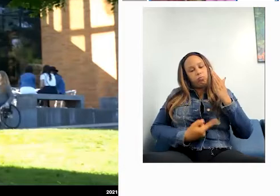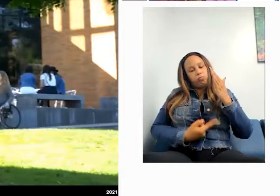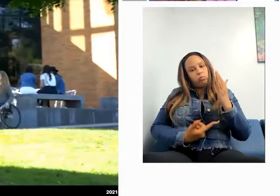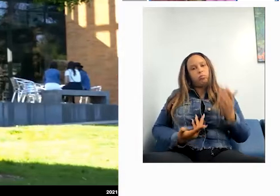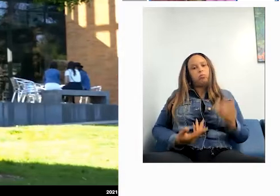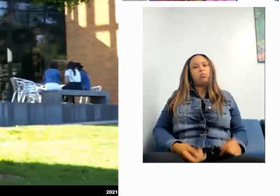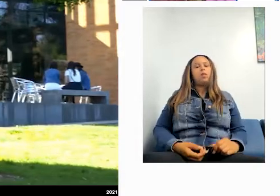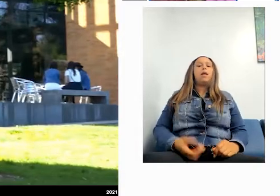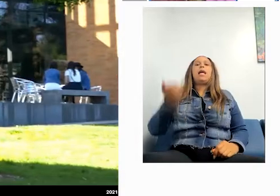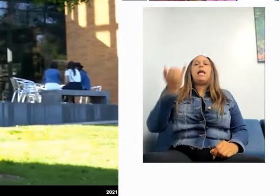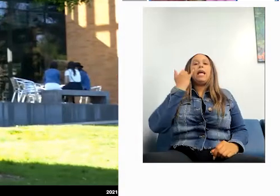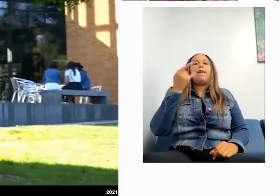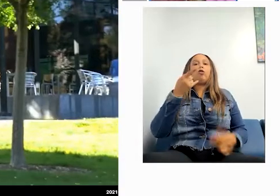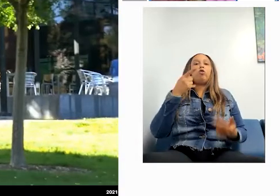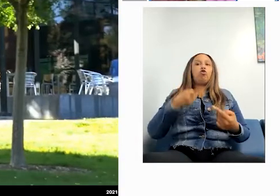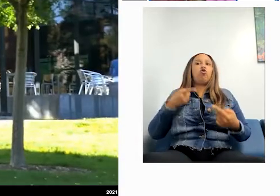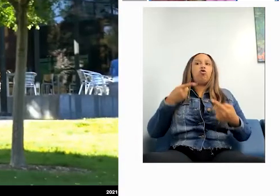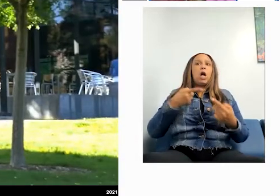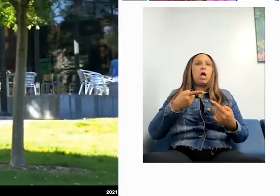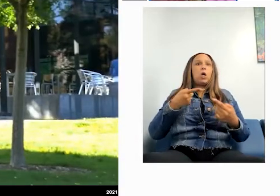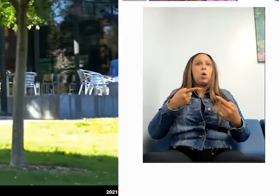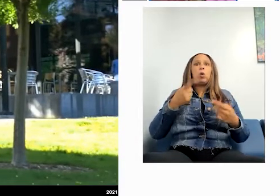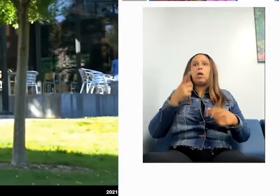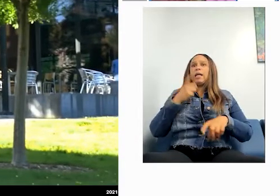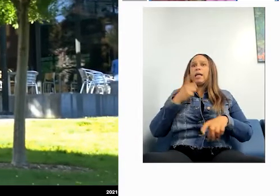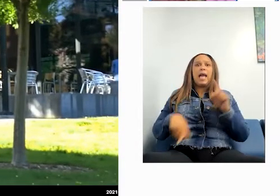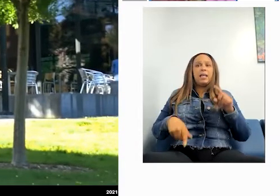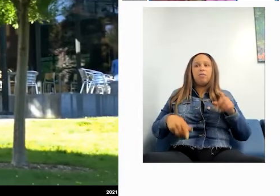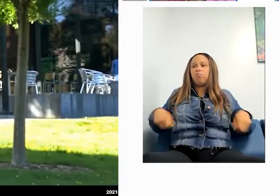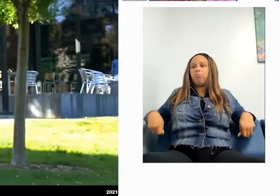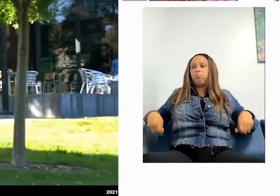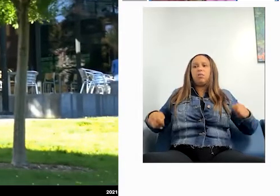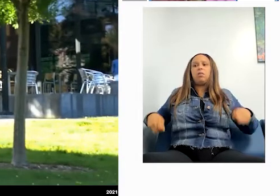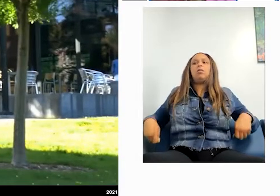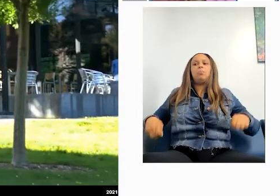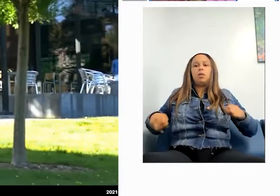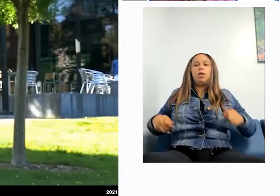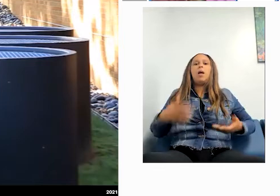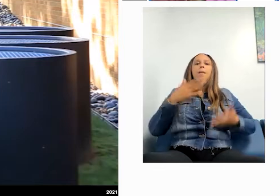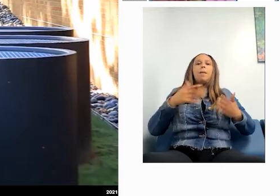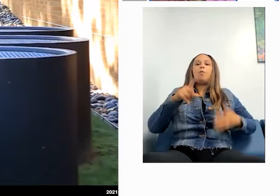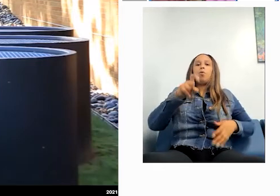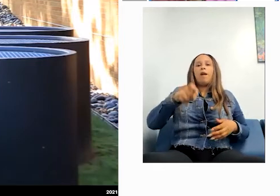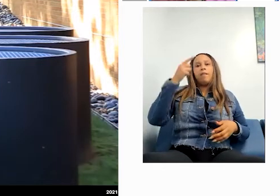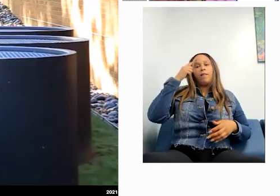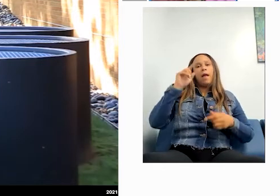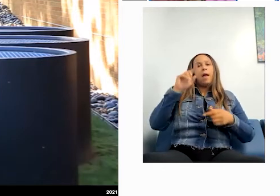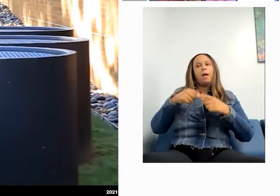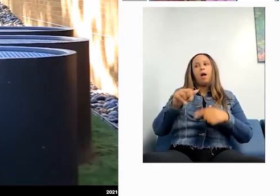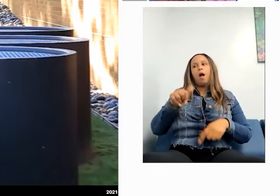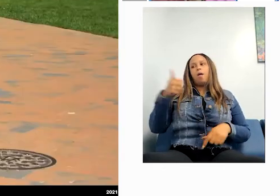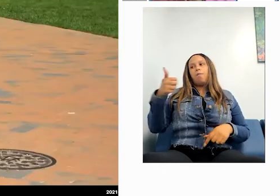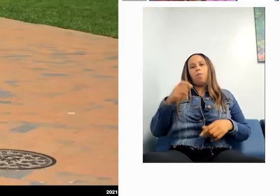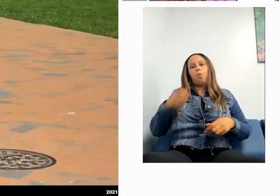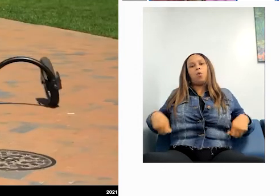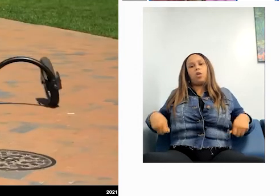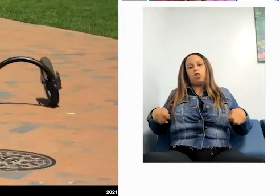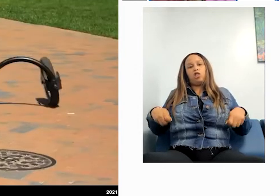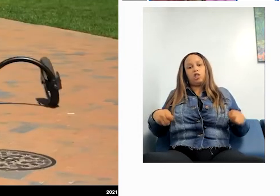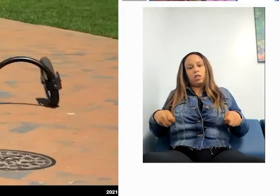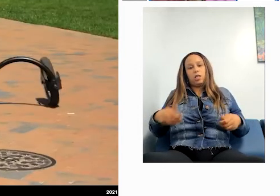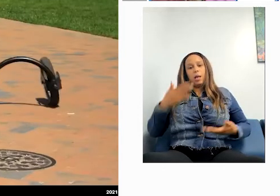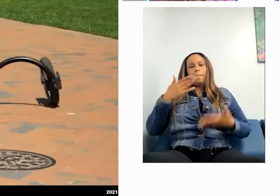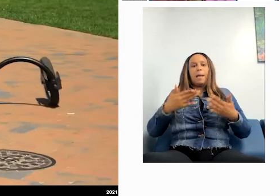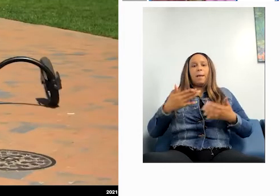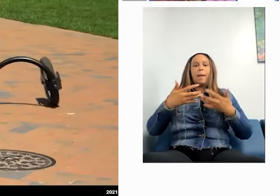If you struggle to maintain good wheelchair pushing form, you may need to think about other wheelchair products on the market. You may want to explore a mechanical